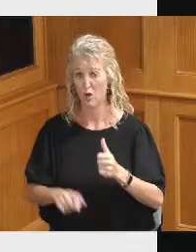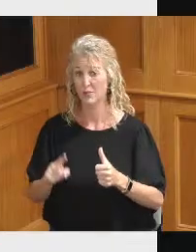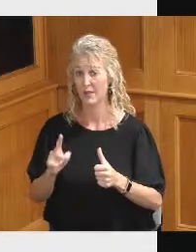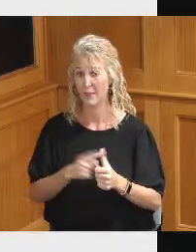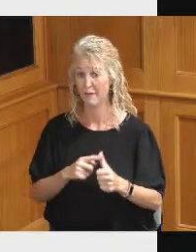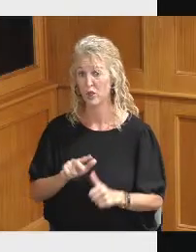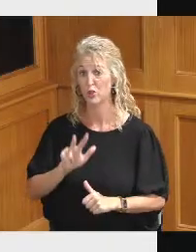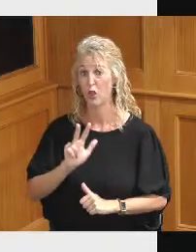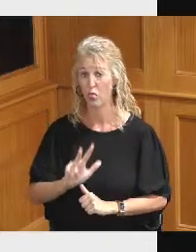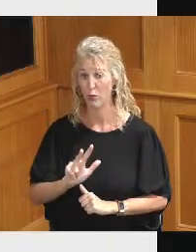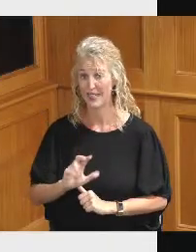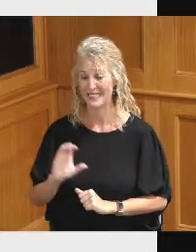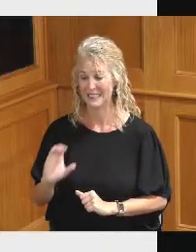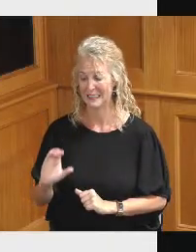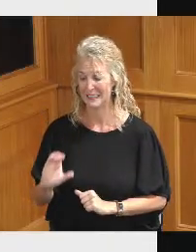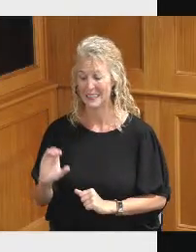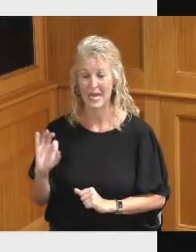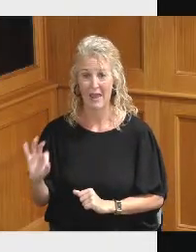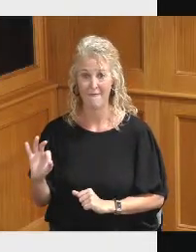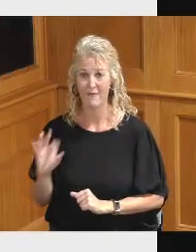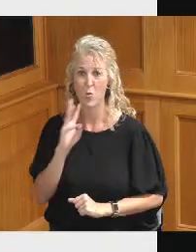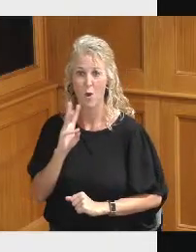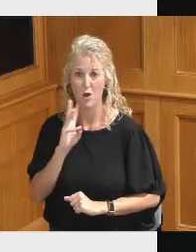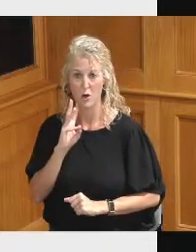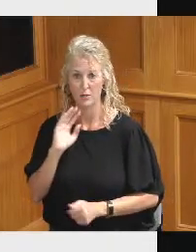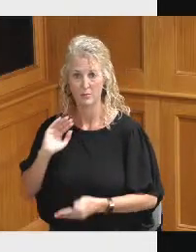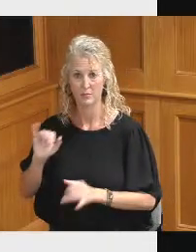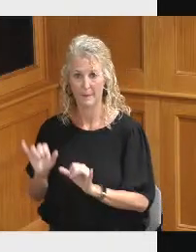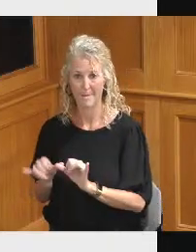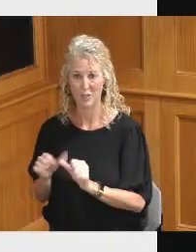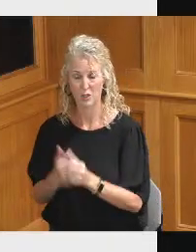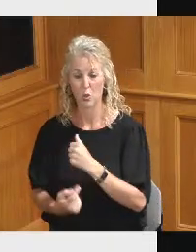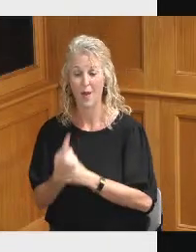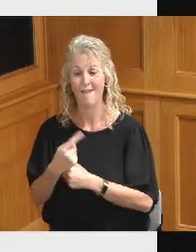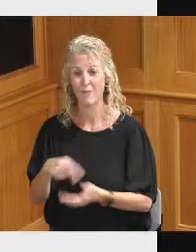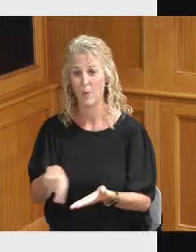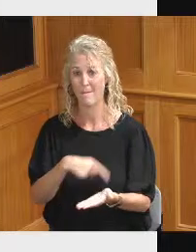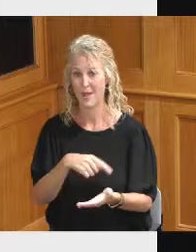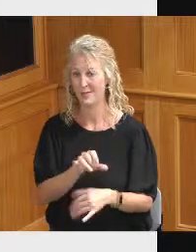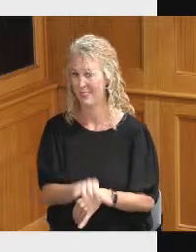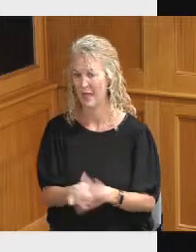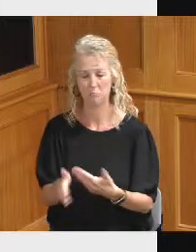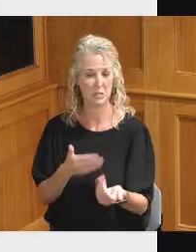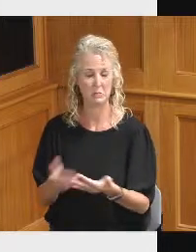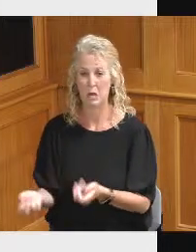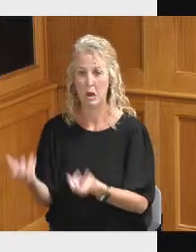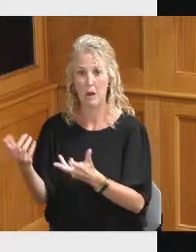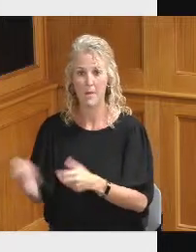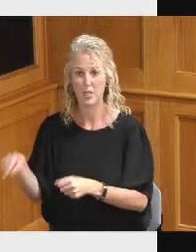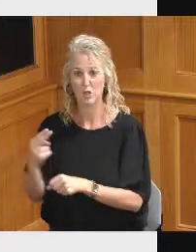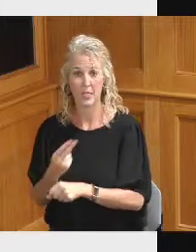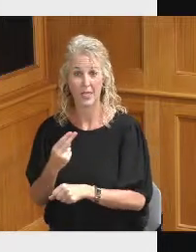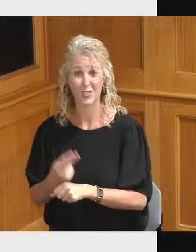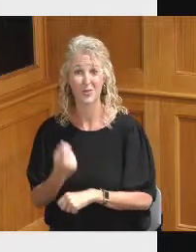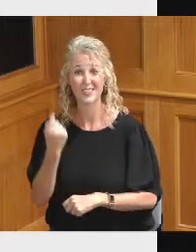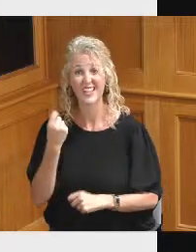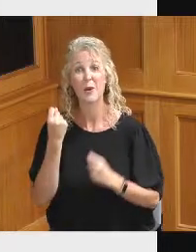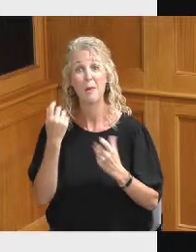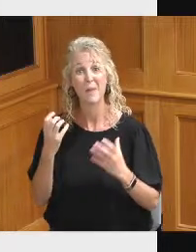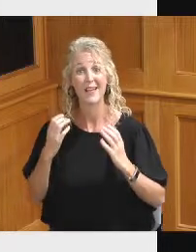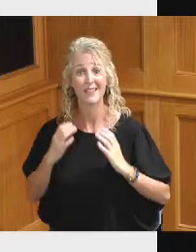3 CCF of water. So everyone pays that regardless of how much water they use. And there are many